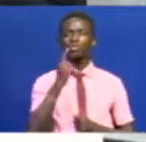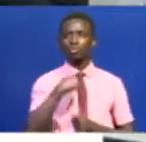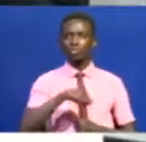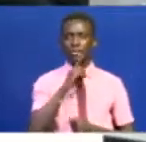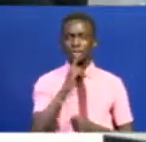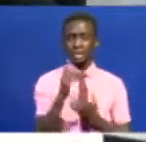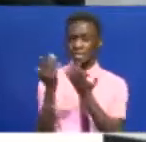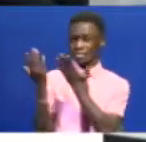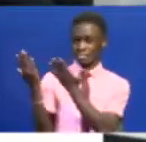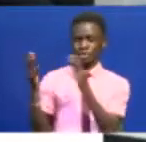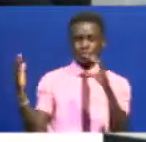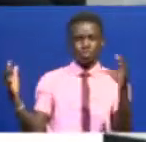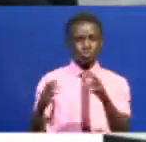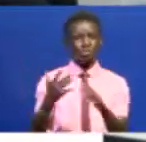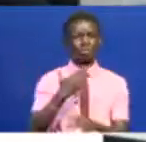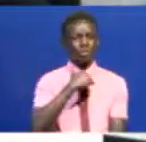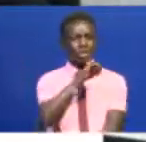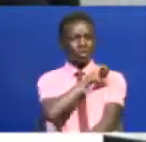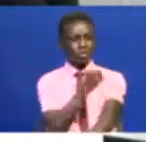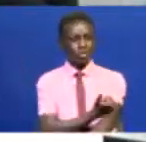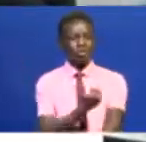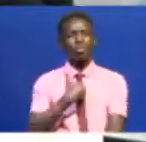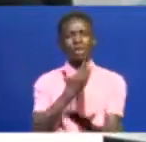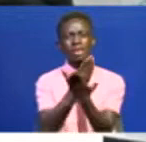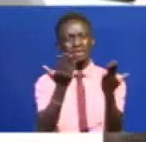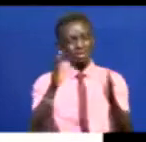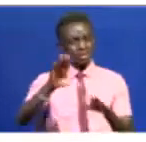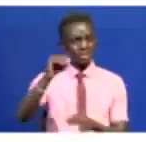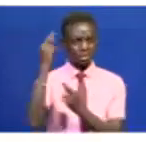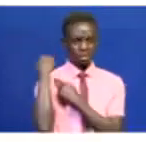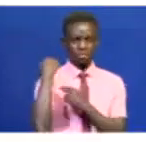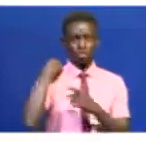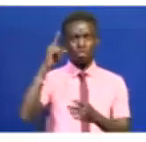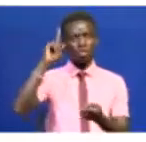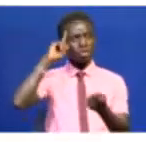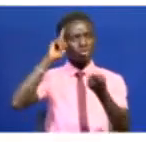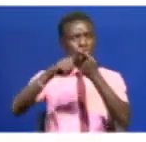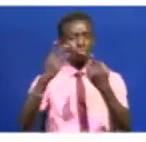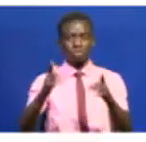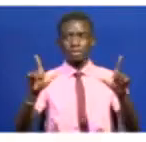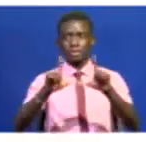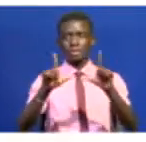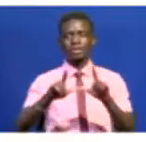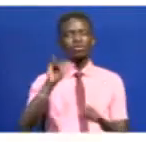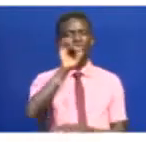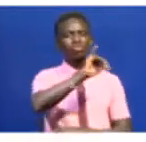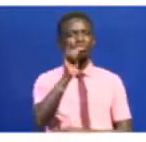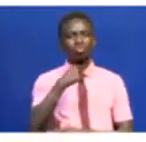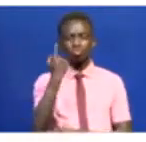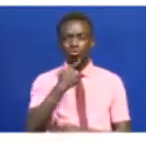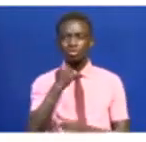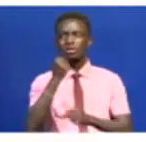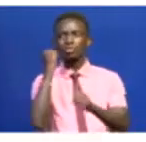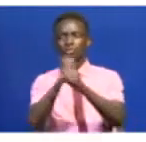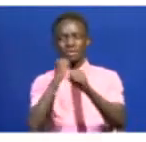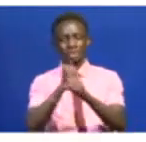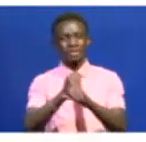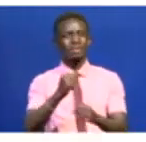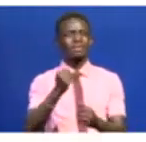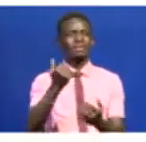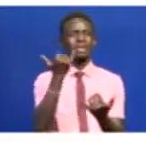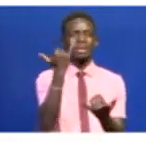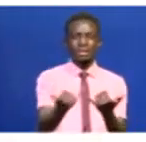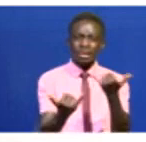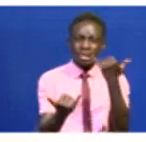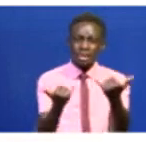take responsibility and address the issue of licensing. Wale wanafanya kazi wale wadogo